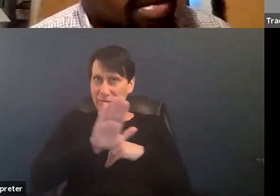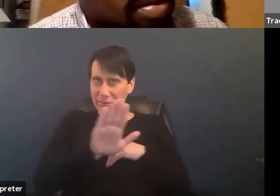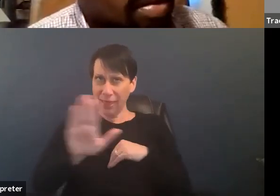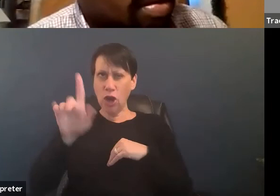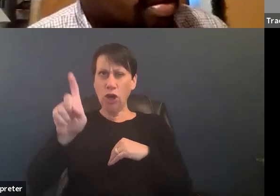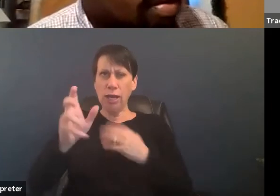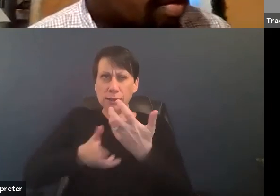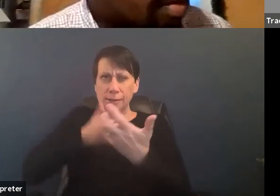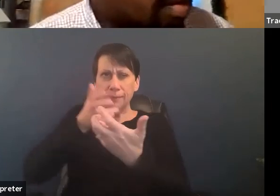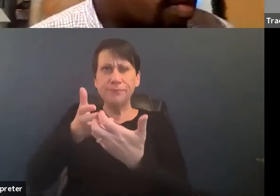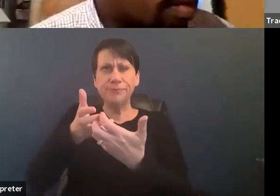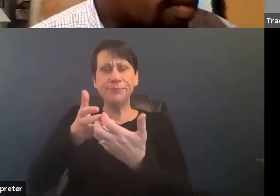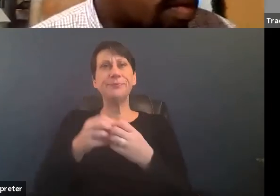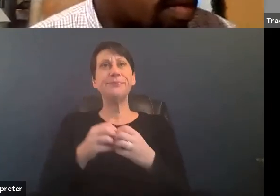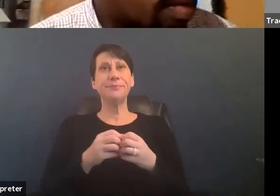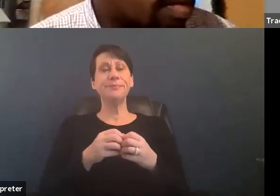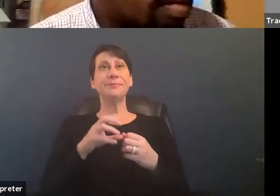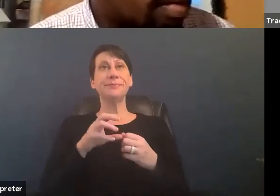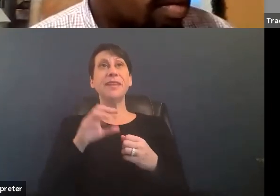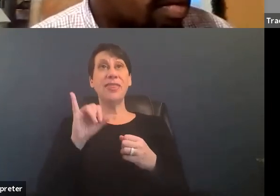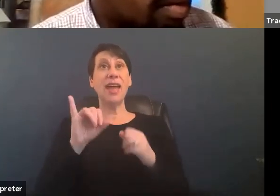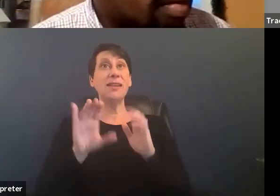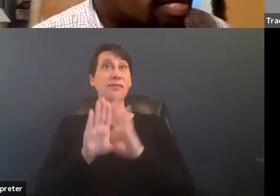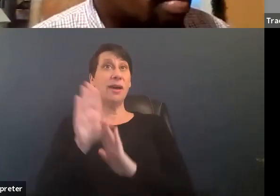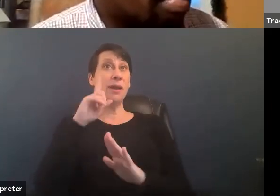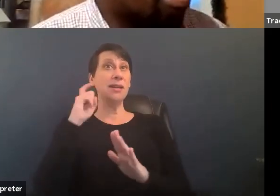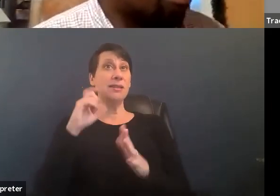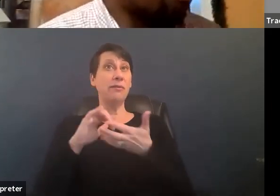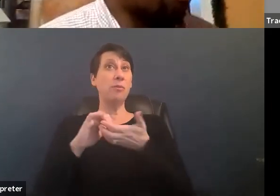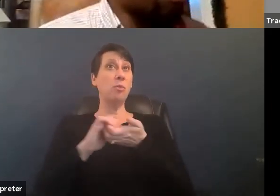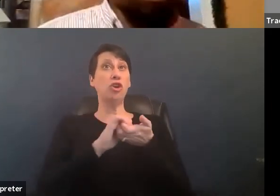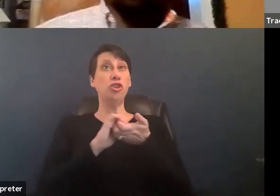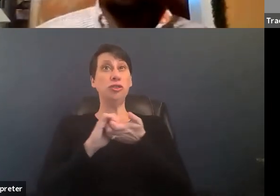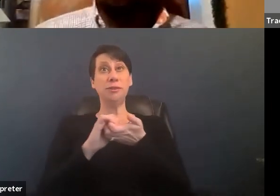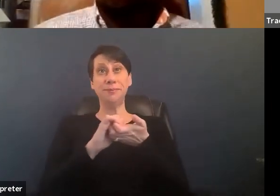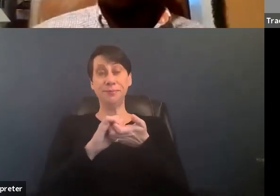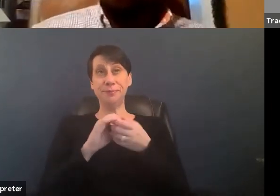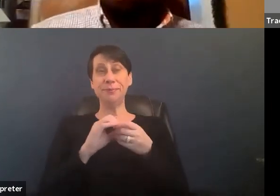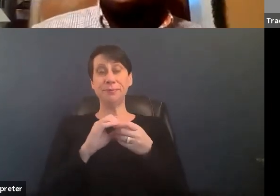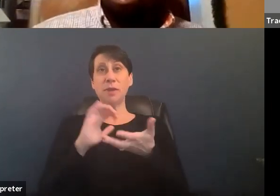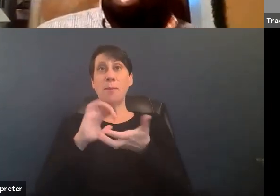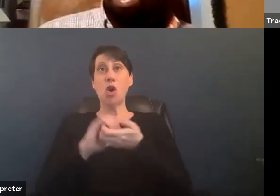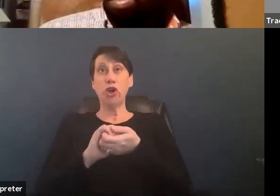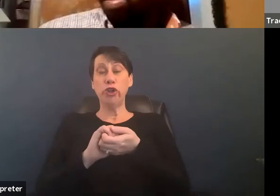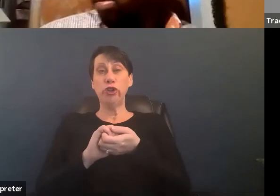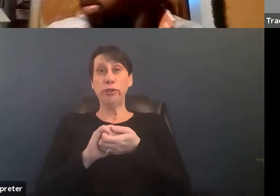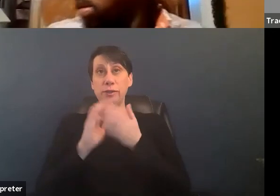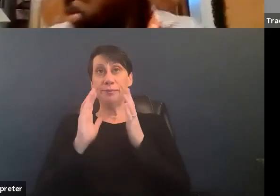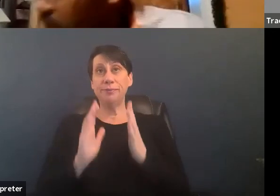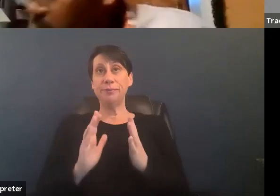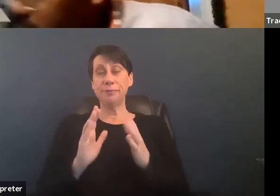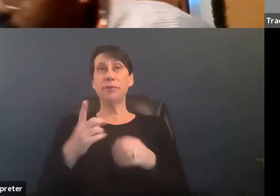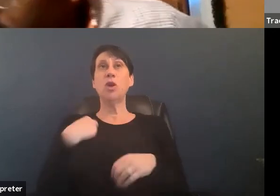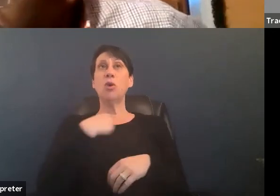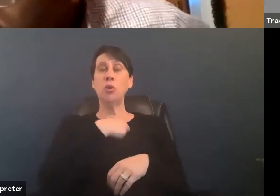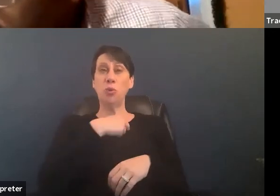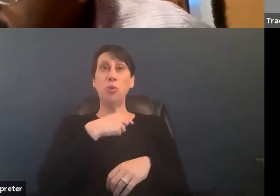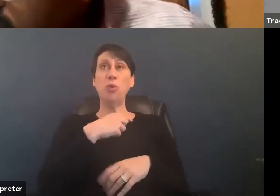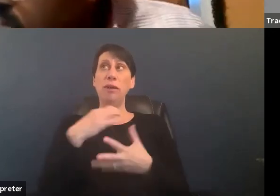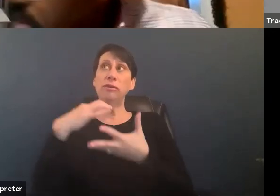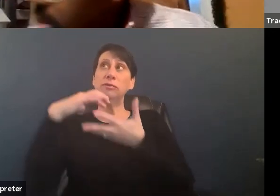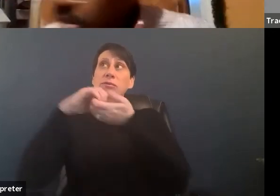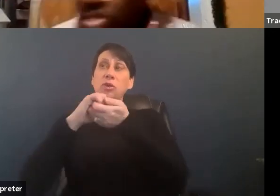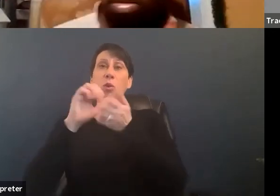a lot of that has come out in our partnerships. We've been working really hard to partner with the Chapel Hill Public Housing